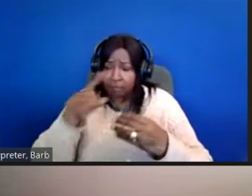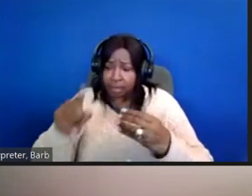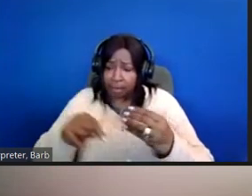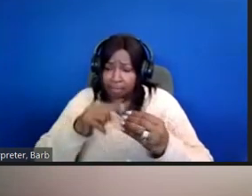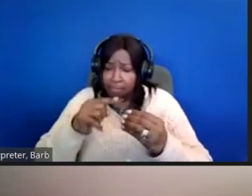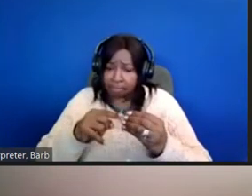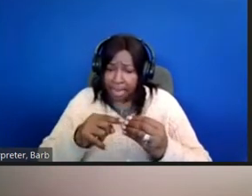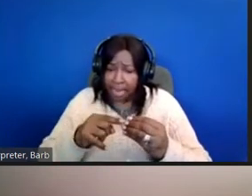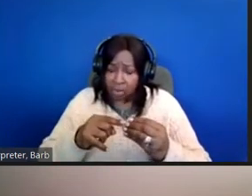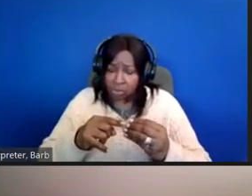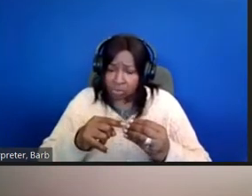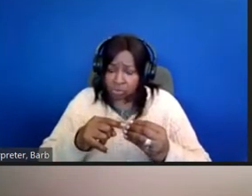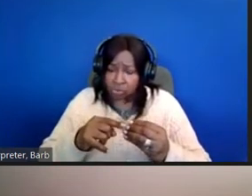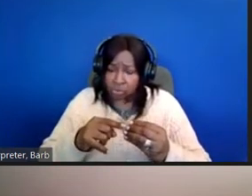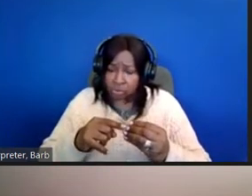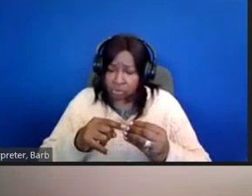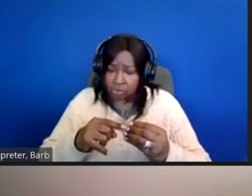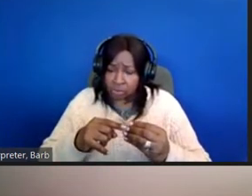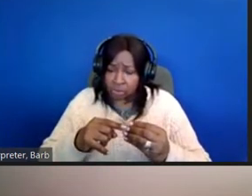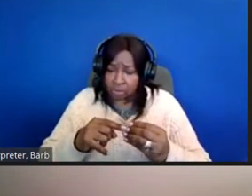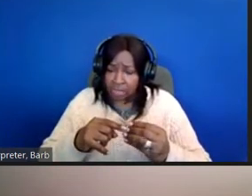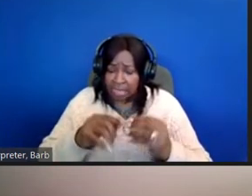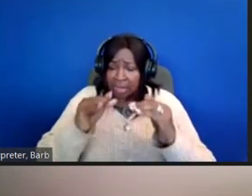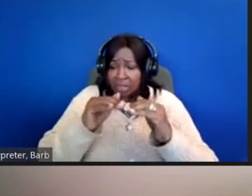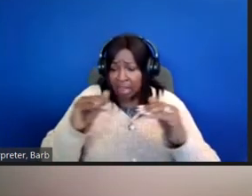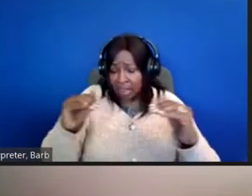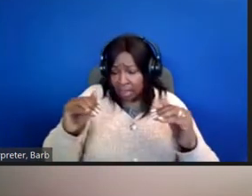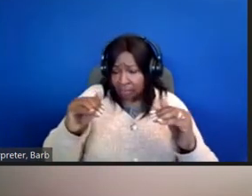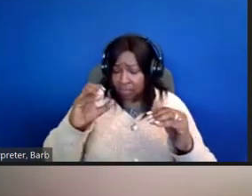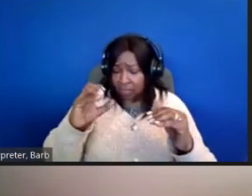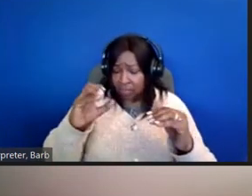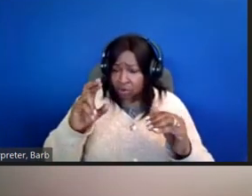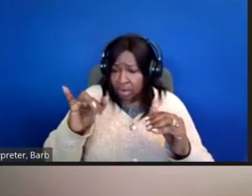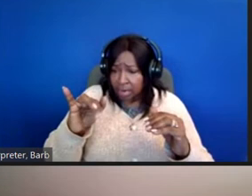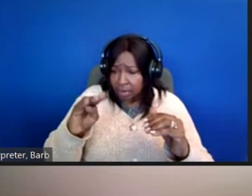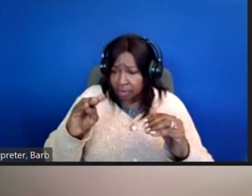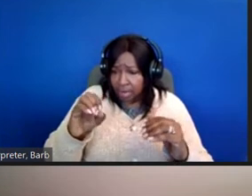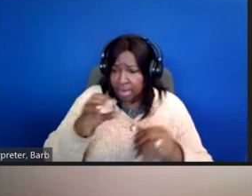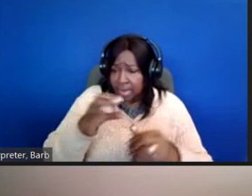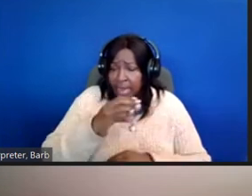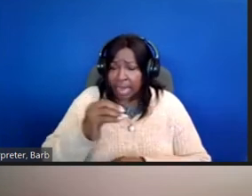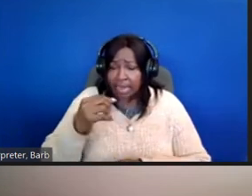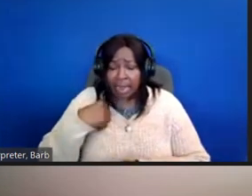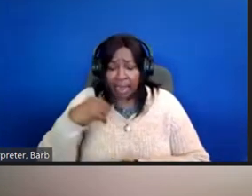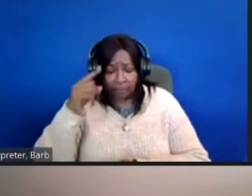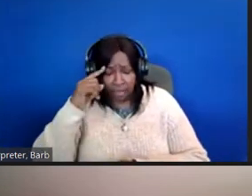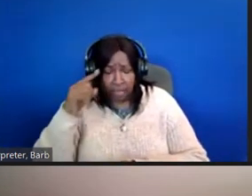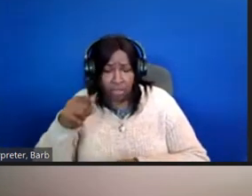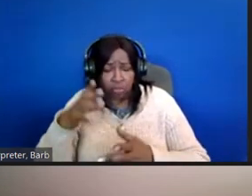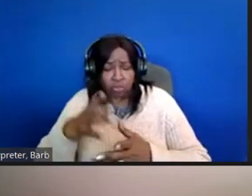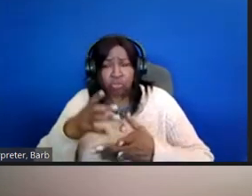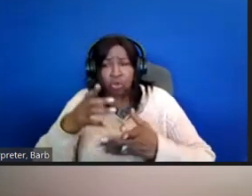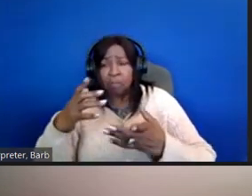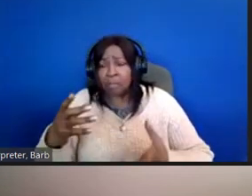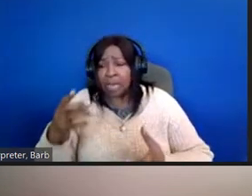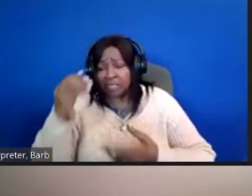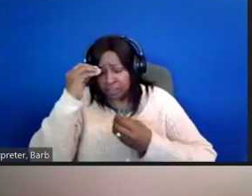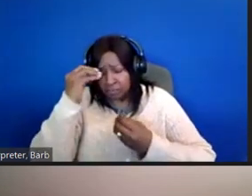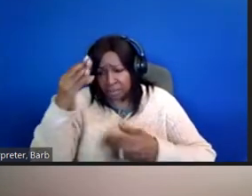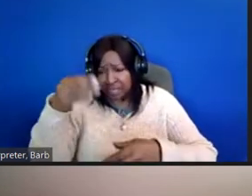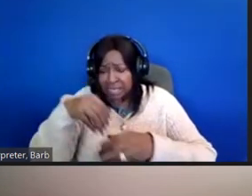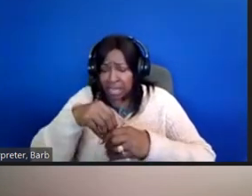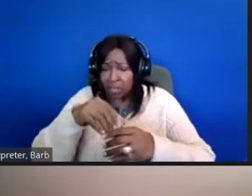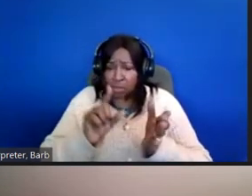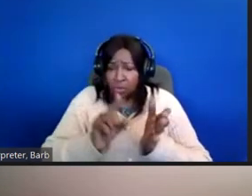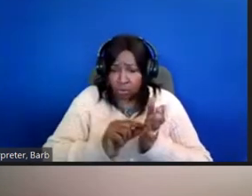the level of crime. And I think that, you know, there's so much information in the newspapers about